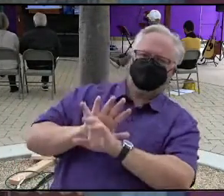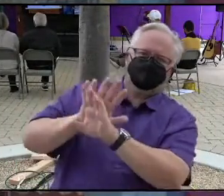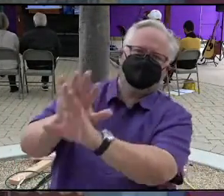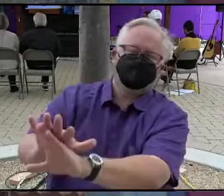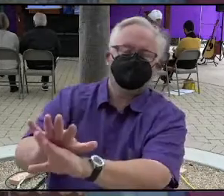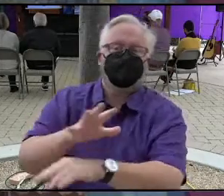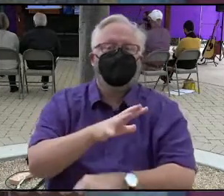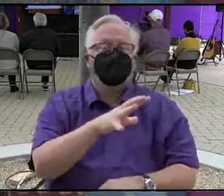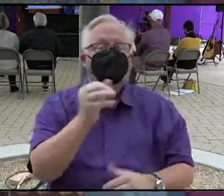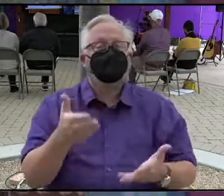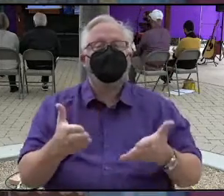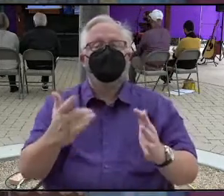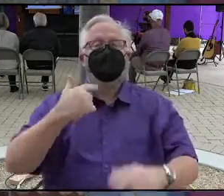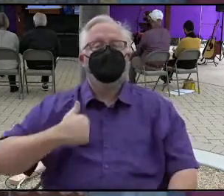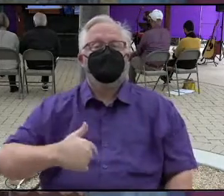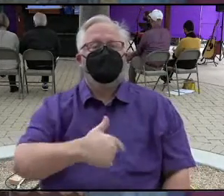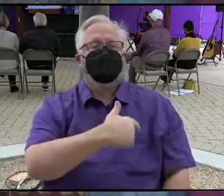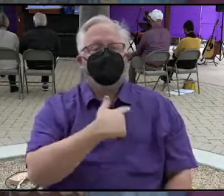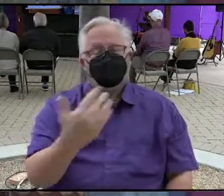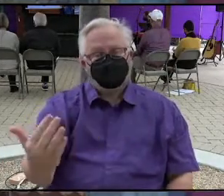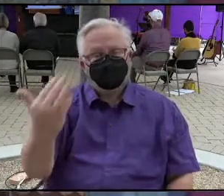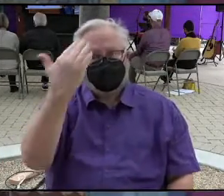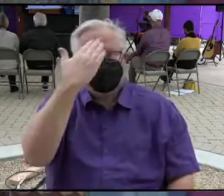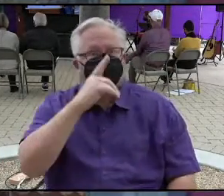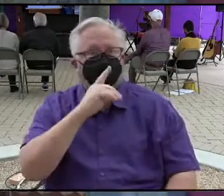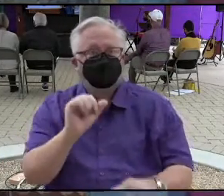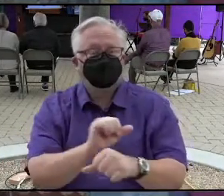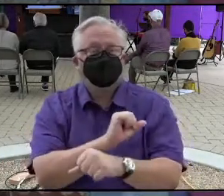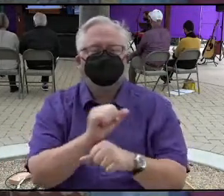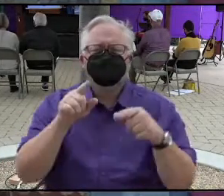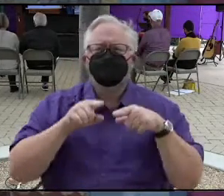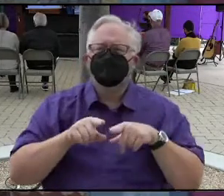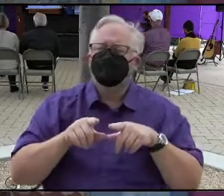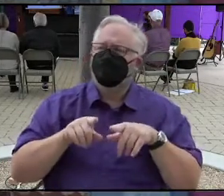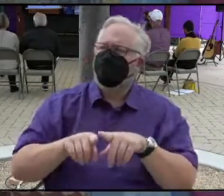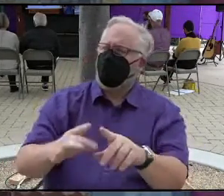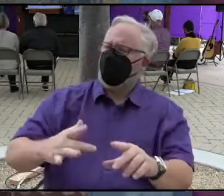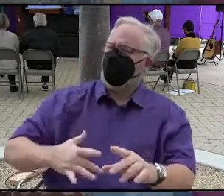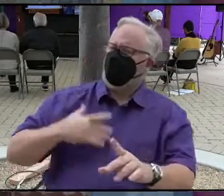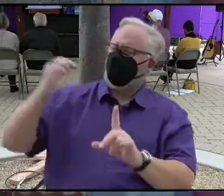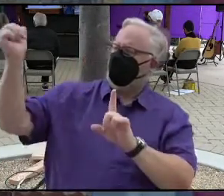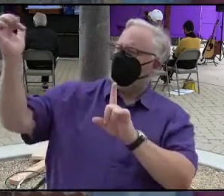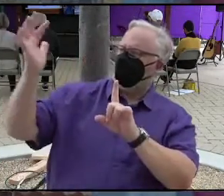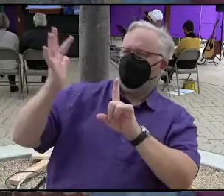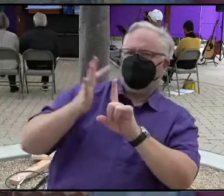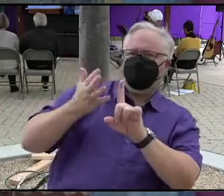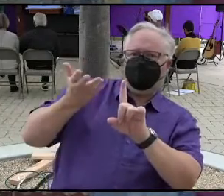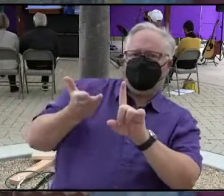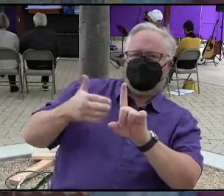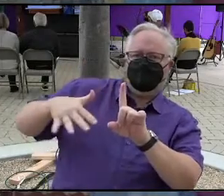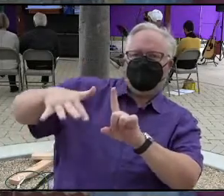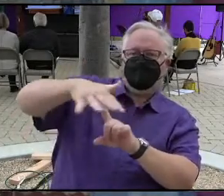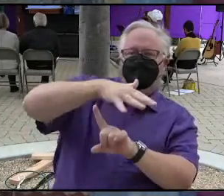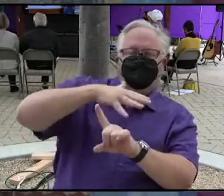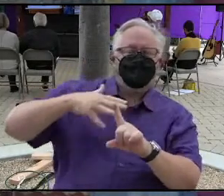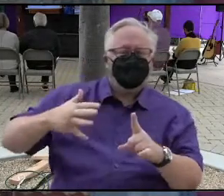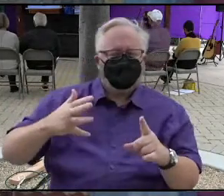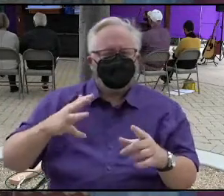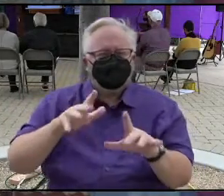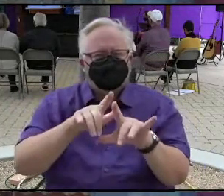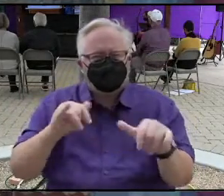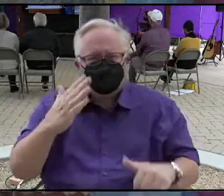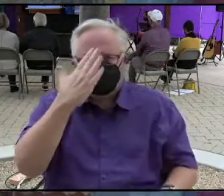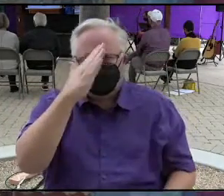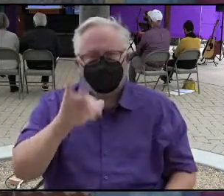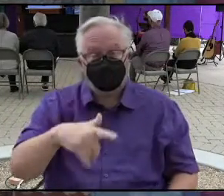And may we know, as we feel that presence, may we know that we are